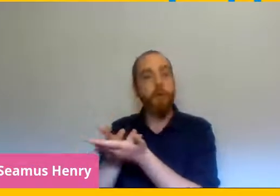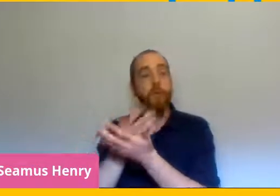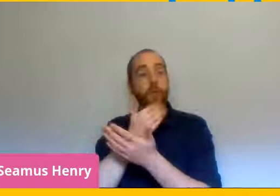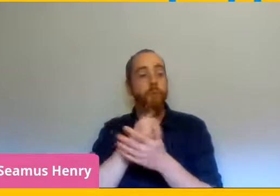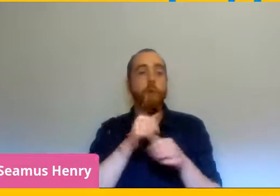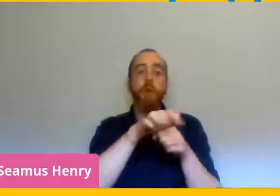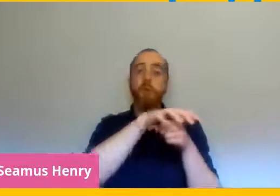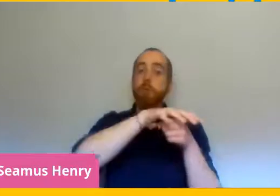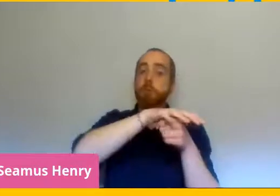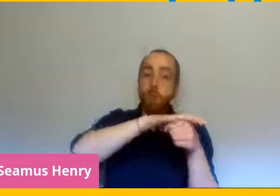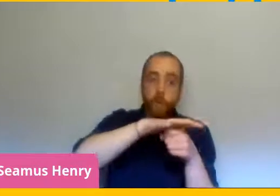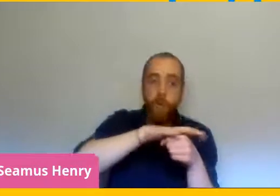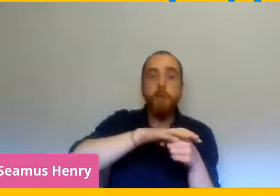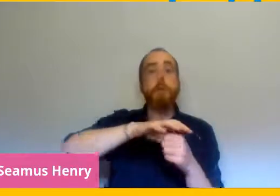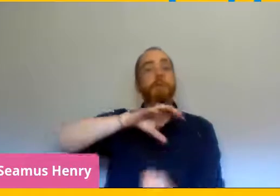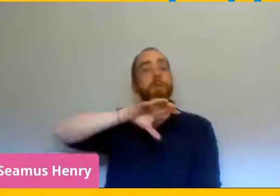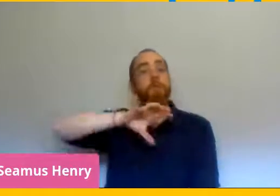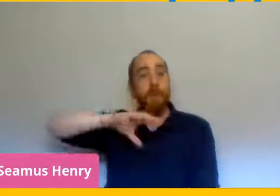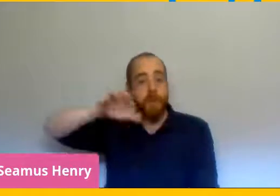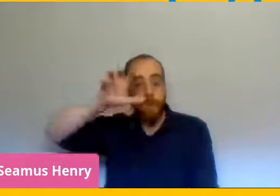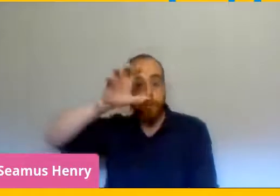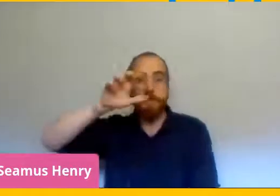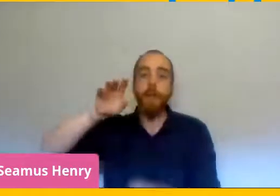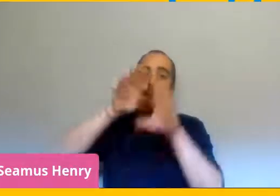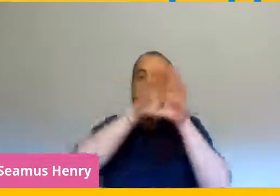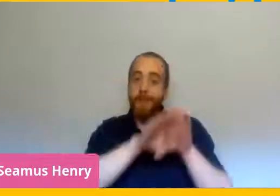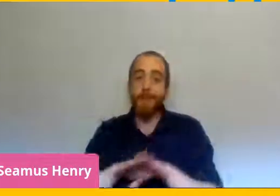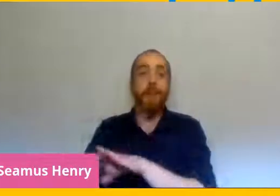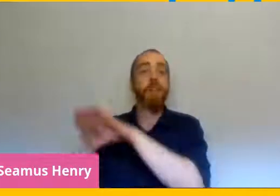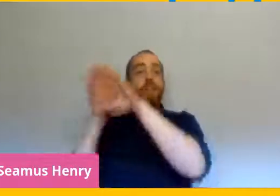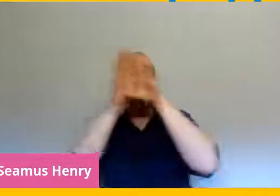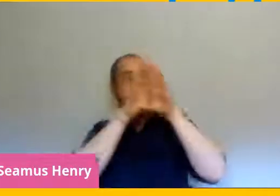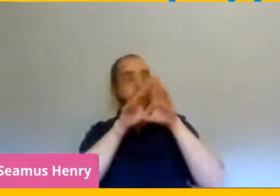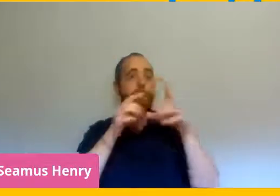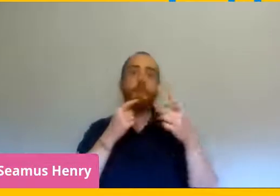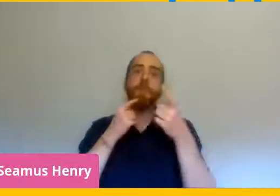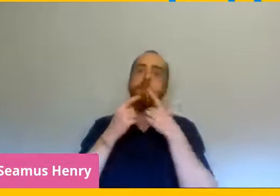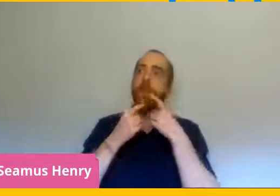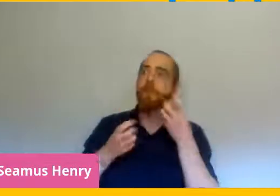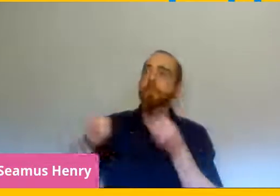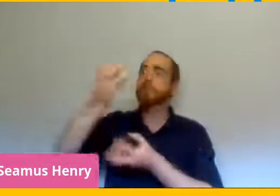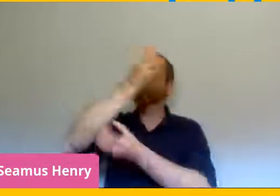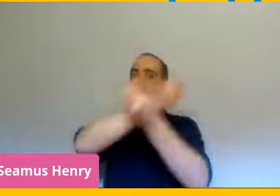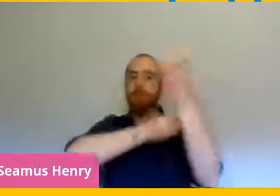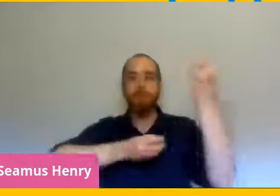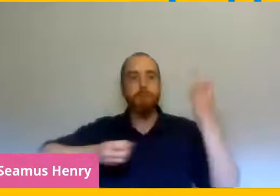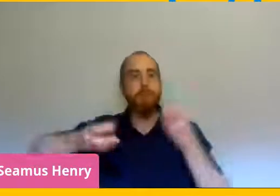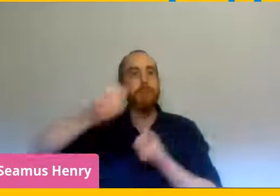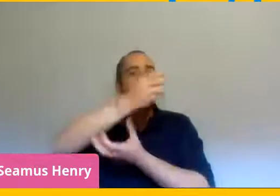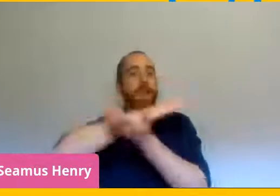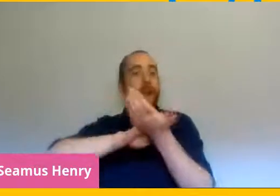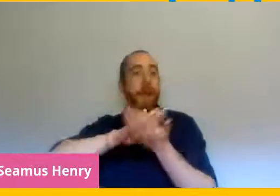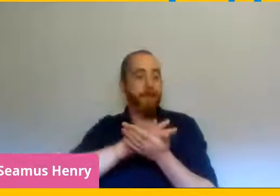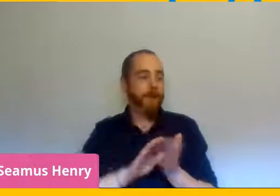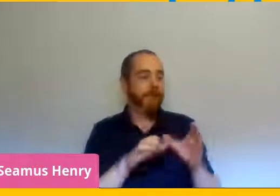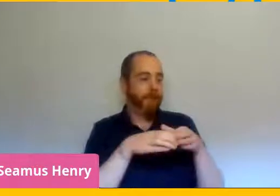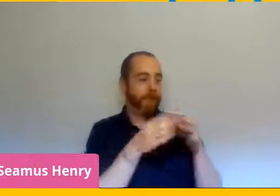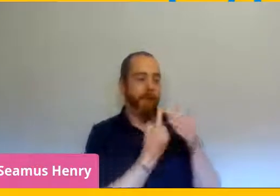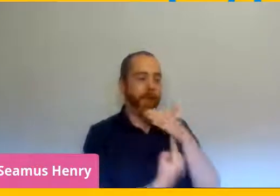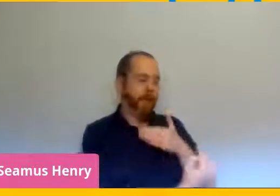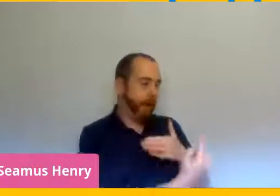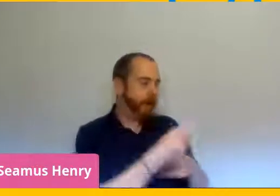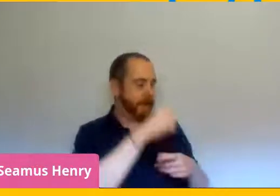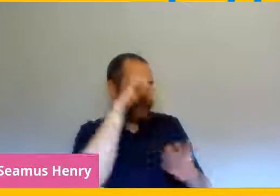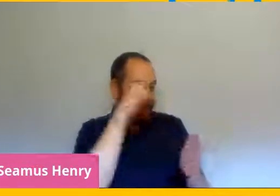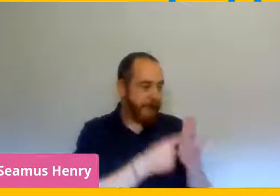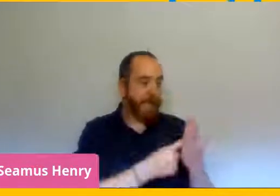support each other and to coordinate in that way where we're helping each other not to have to keep reinventing the wheel. And that power of